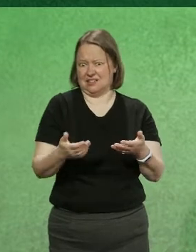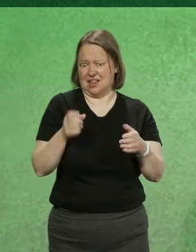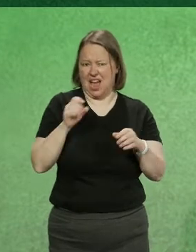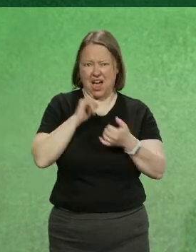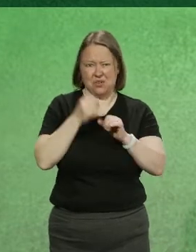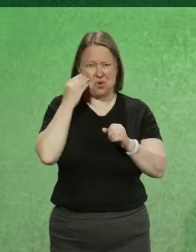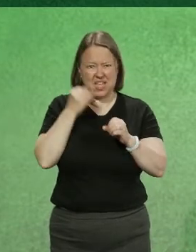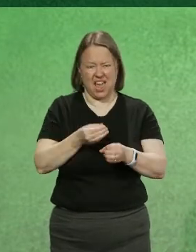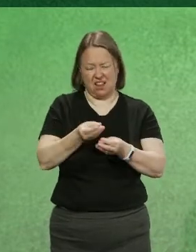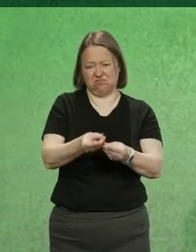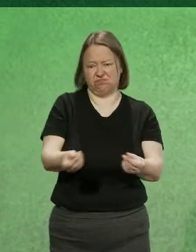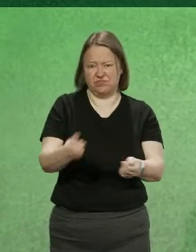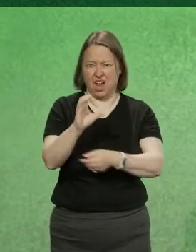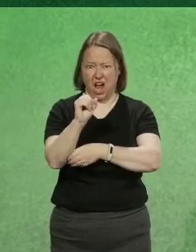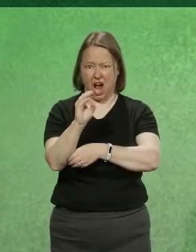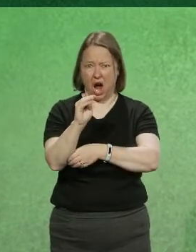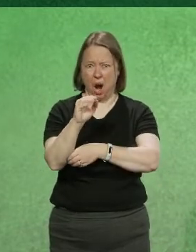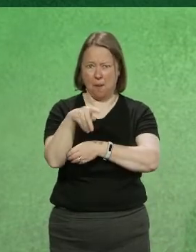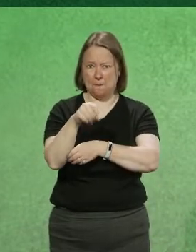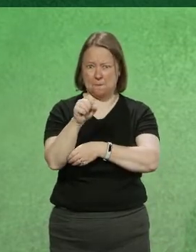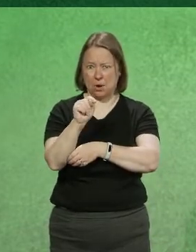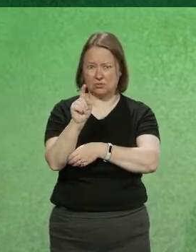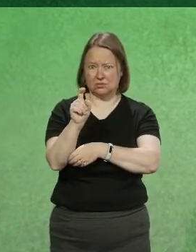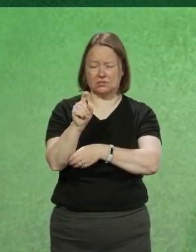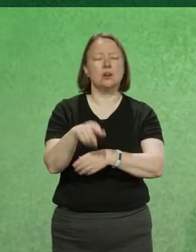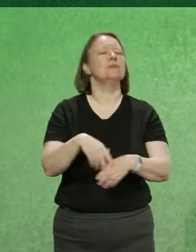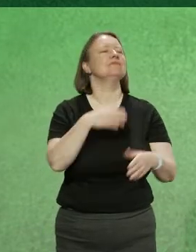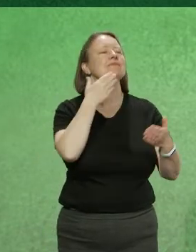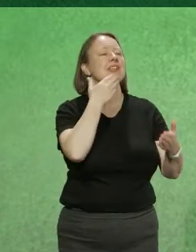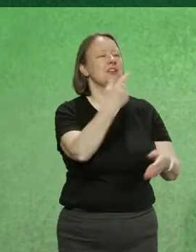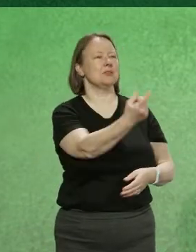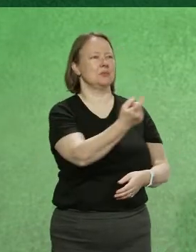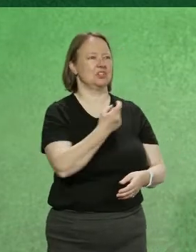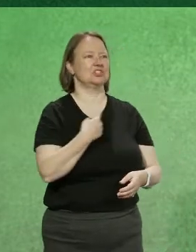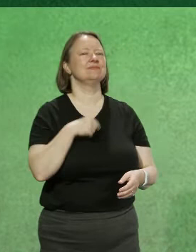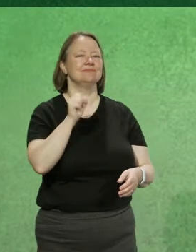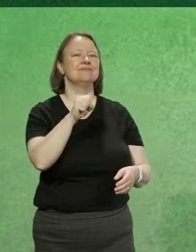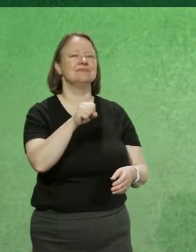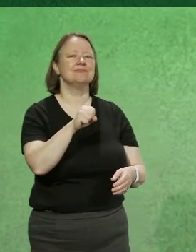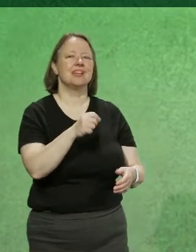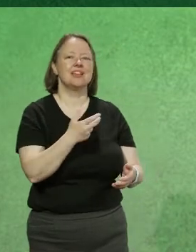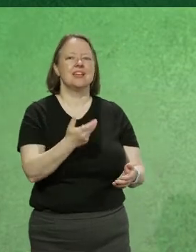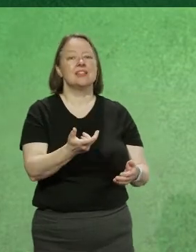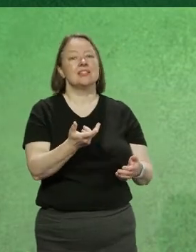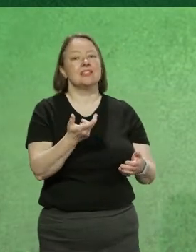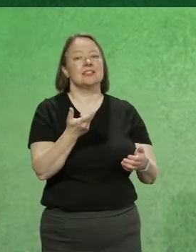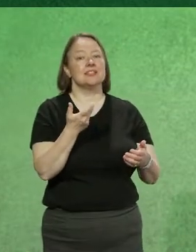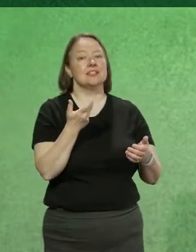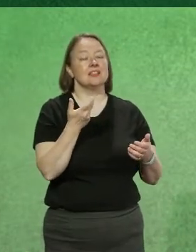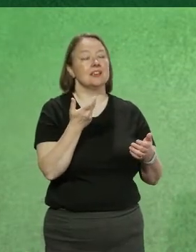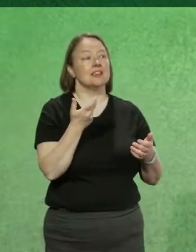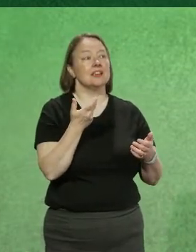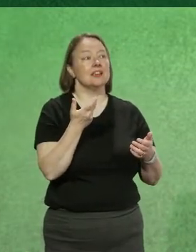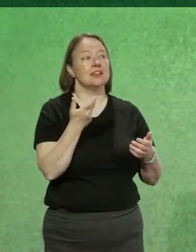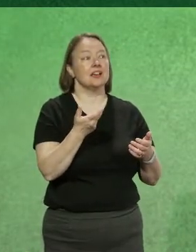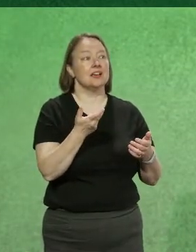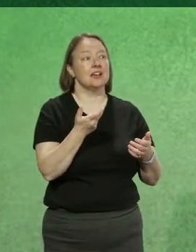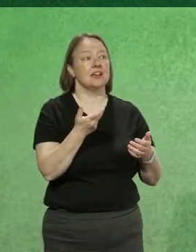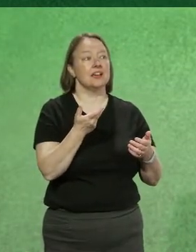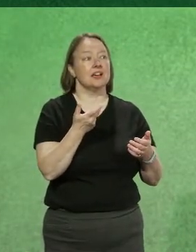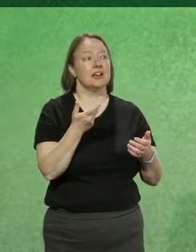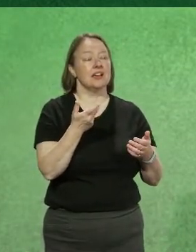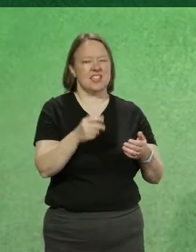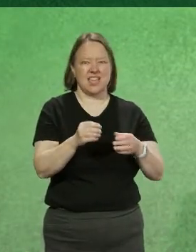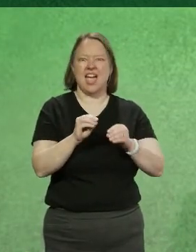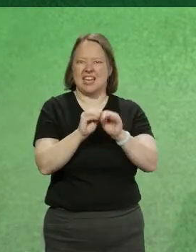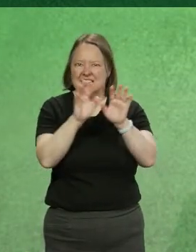compostable? Okay, thank you very much for your question. So yeah, the clear area